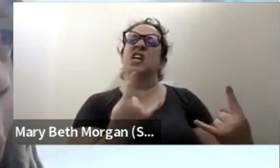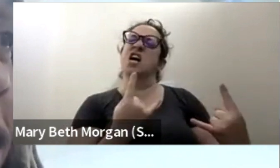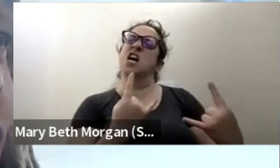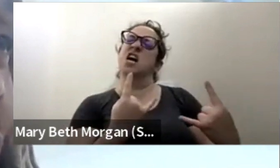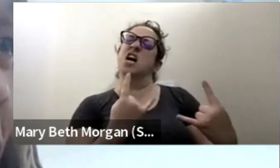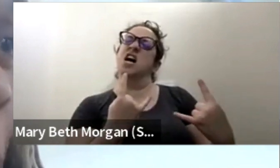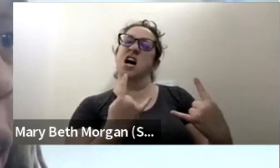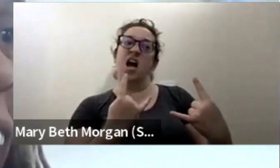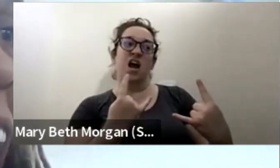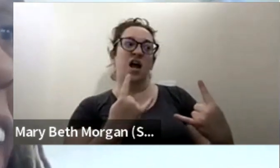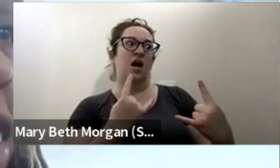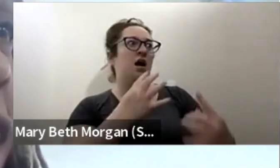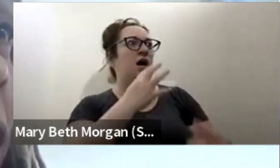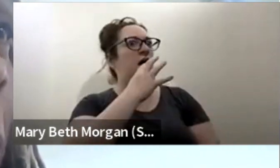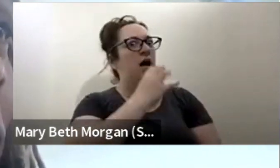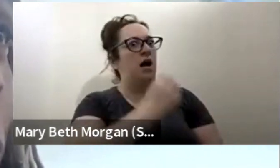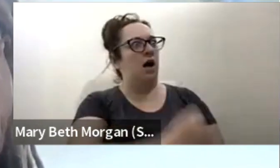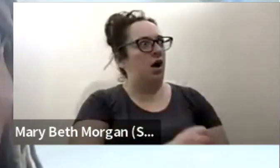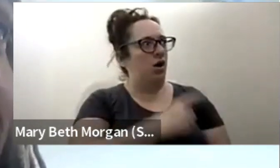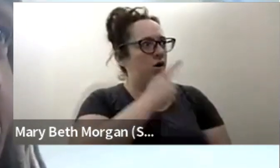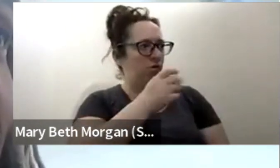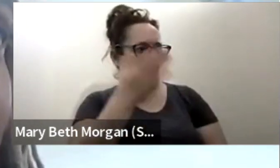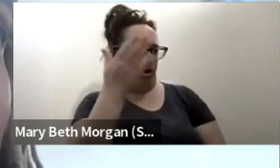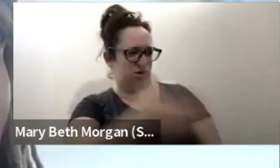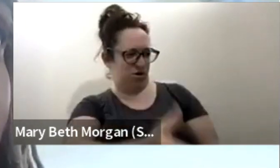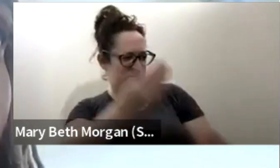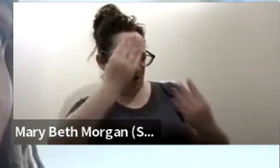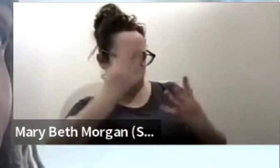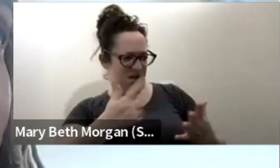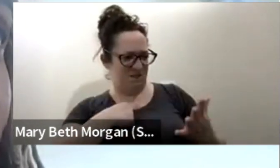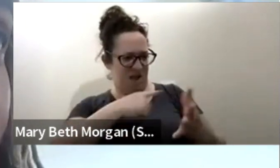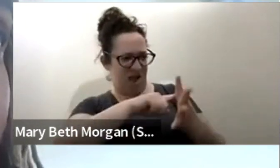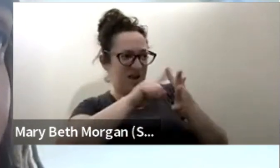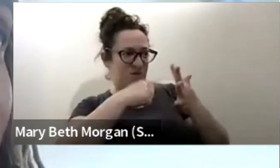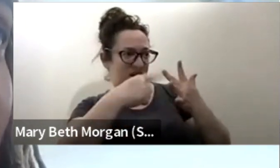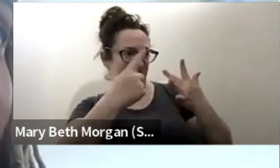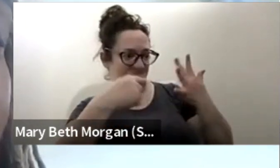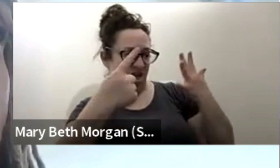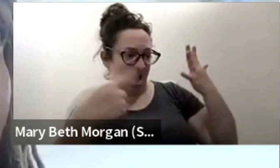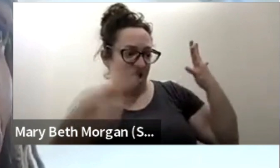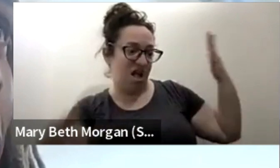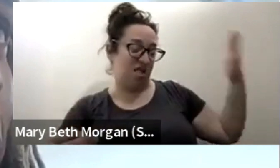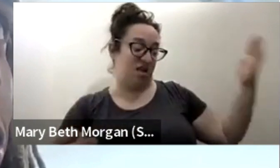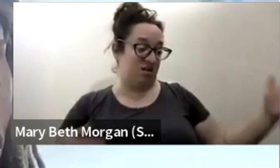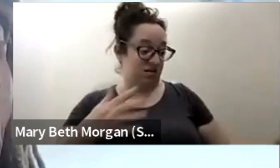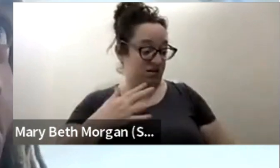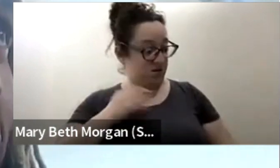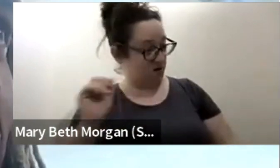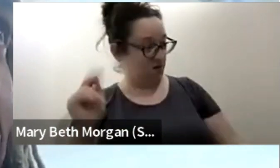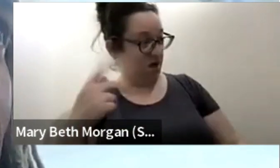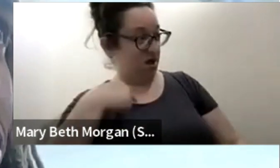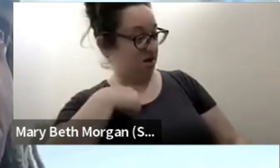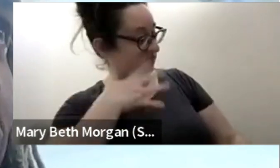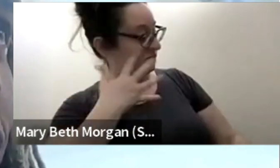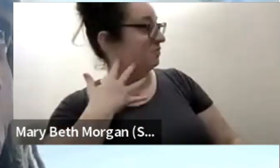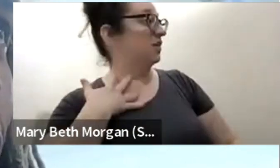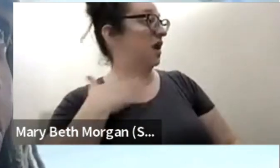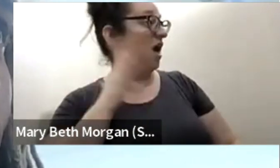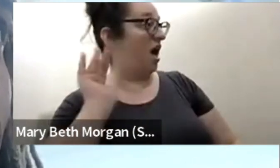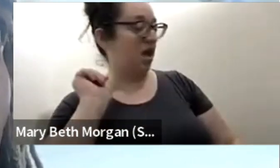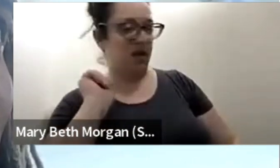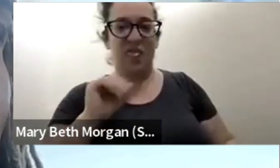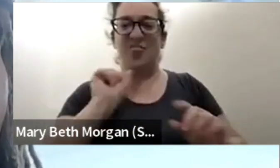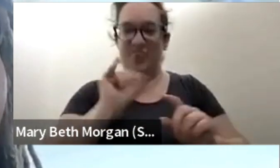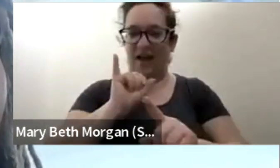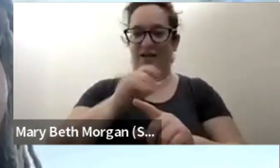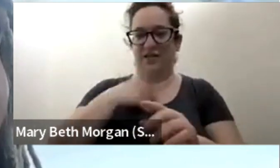me about my shit? And falls madly in love with Viola. And Viola soon realizes, oh shit, she's fallen in love